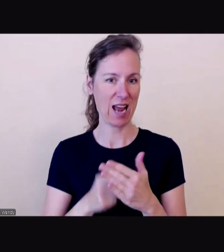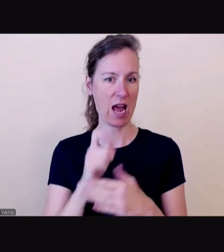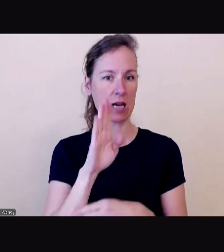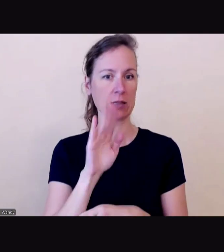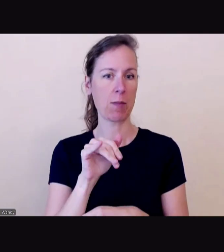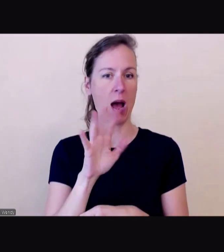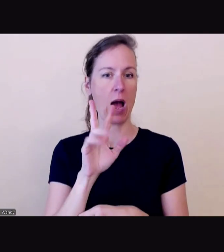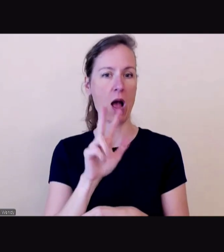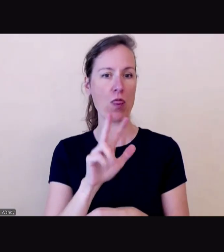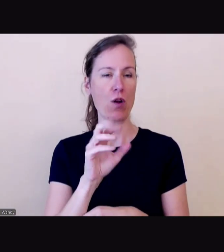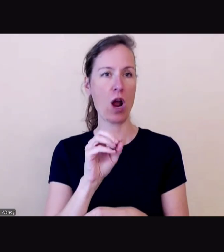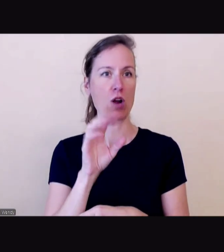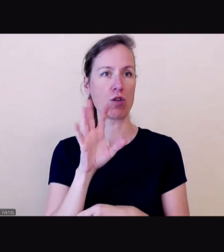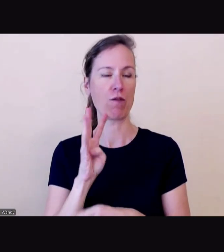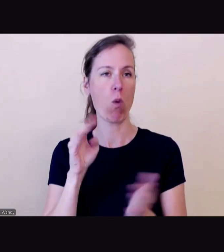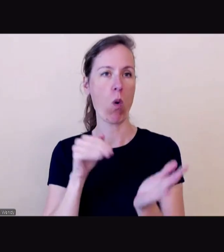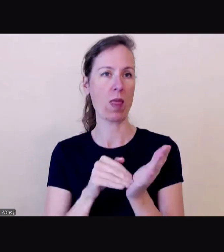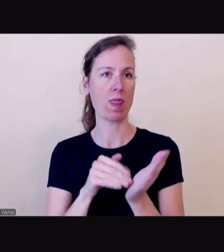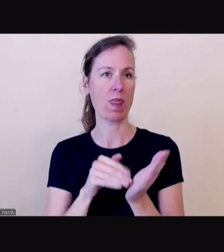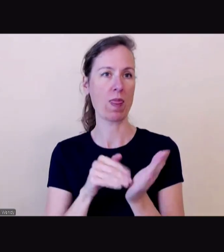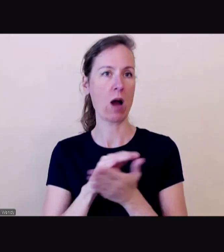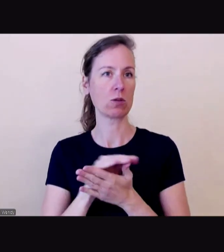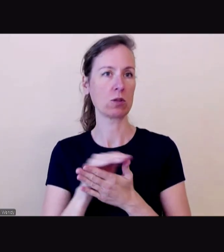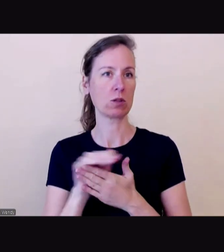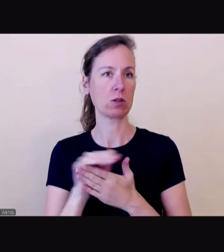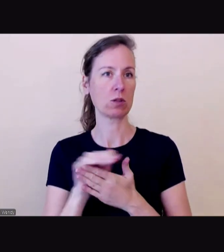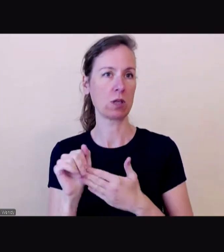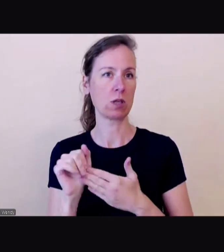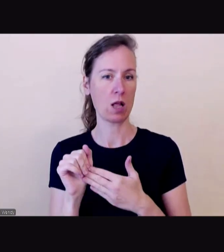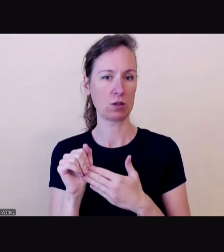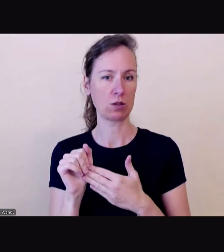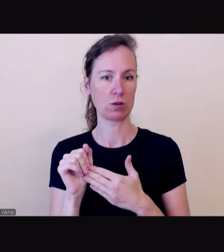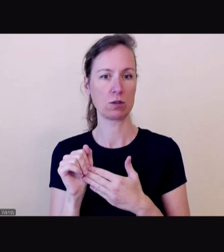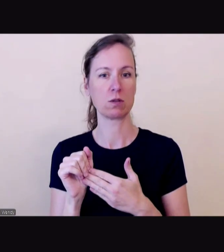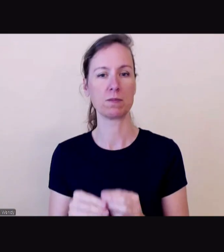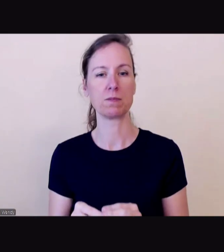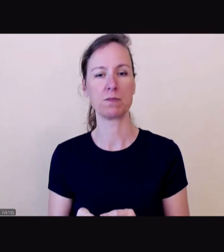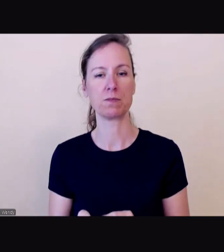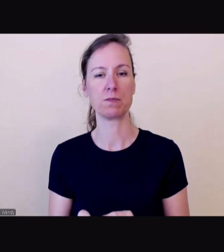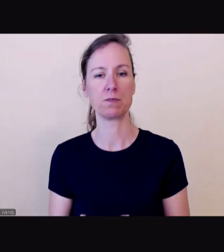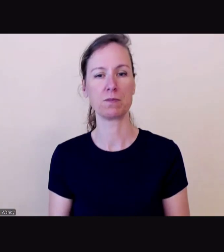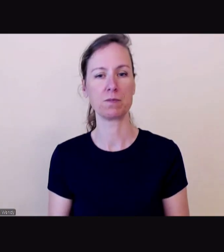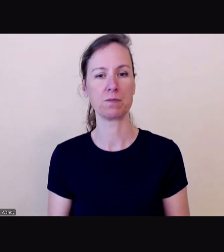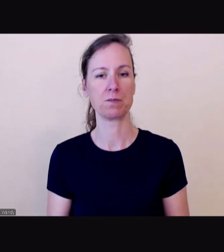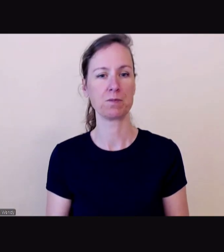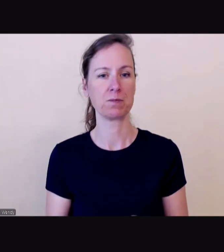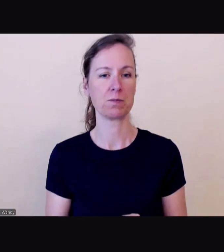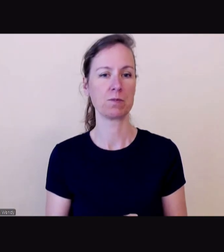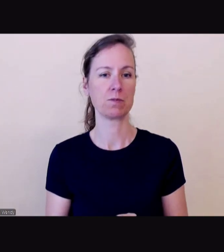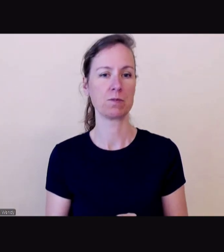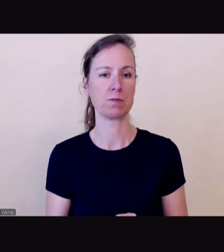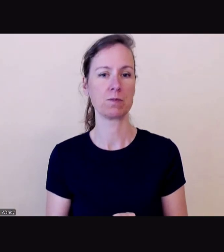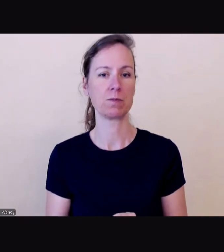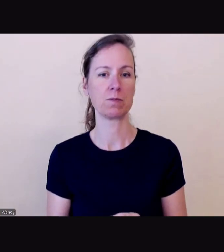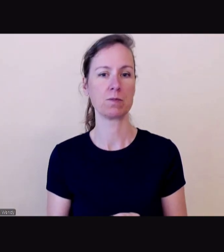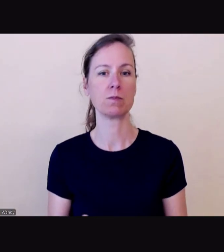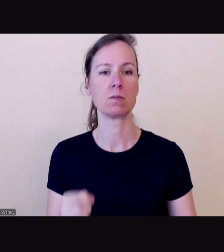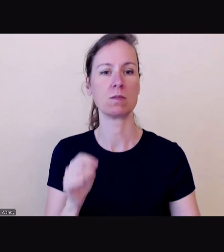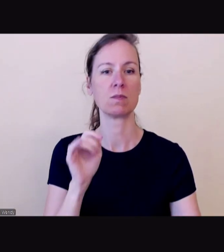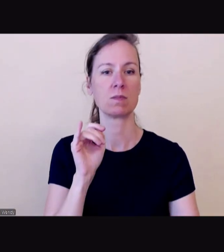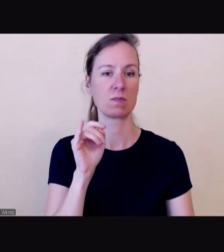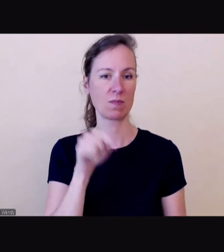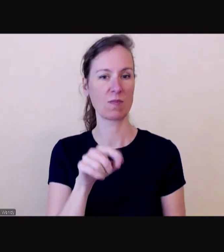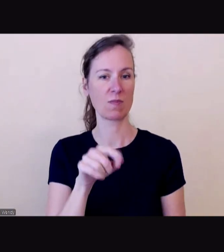$304,000. Okay. Please know that this is just the document that you all have. It just contains